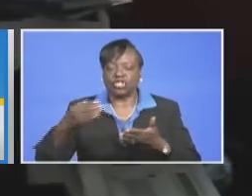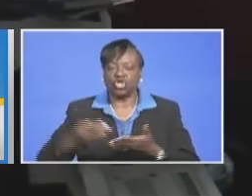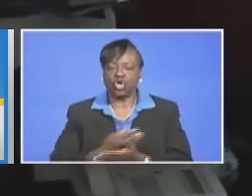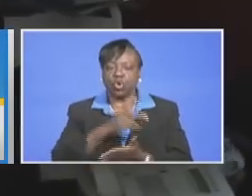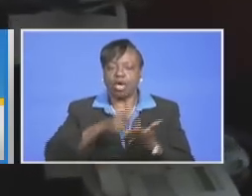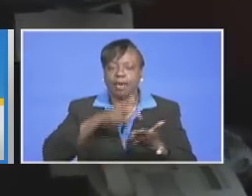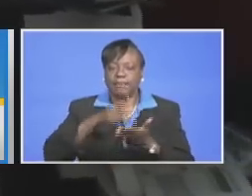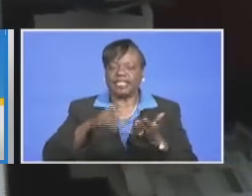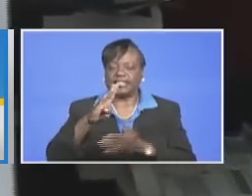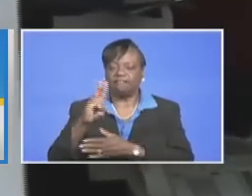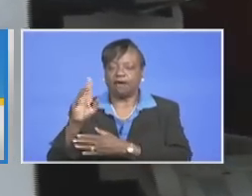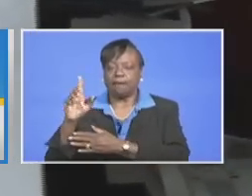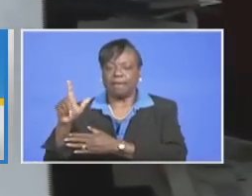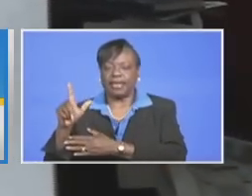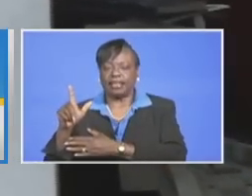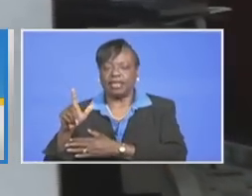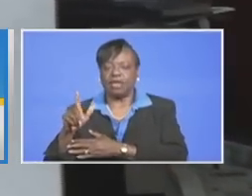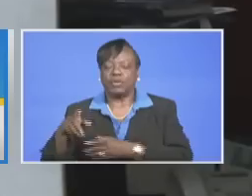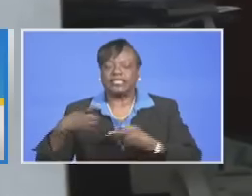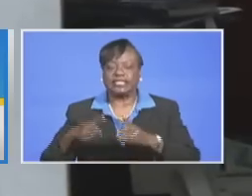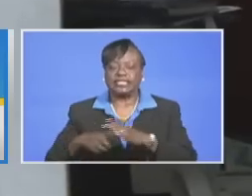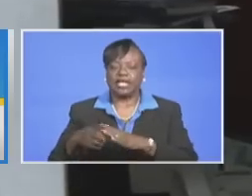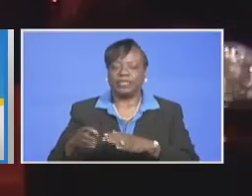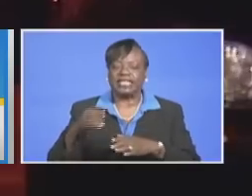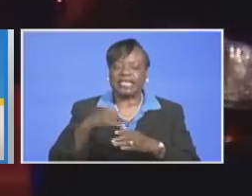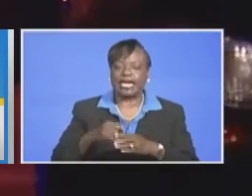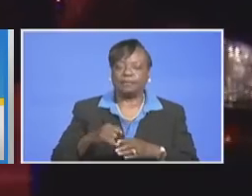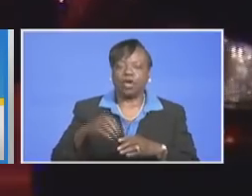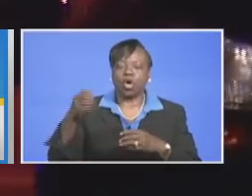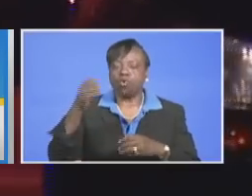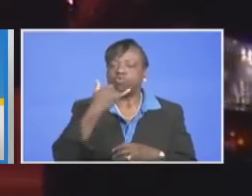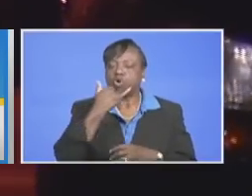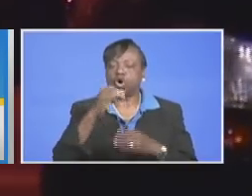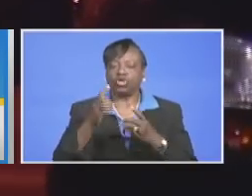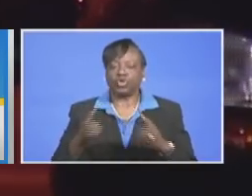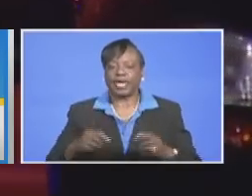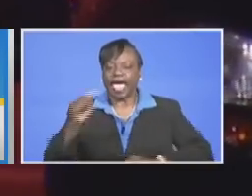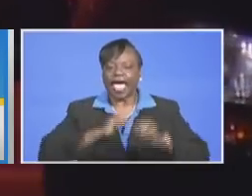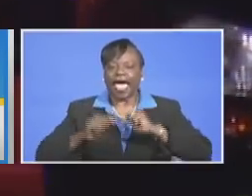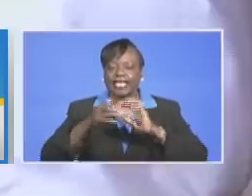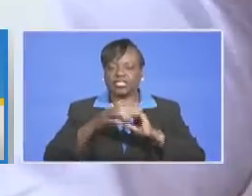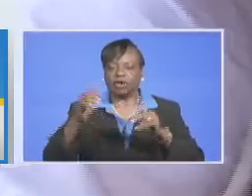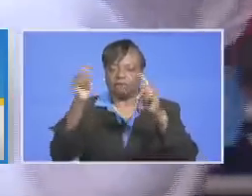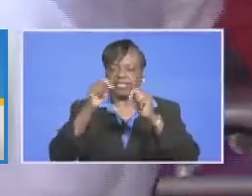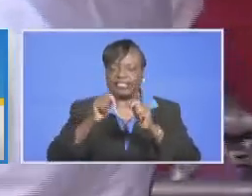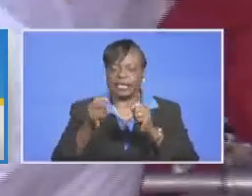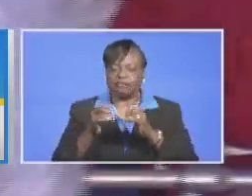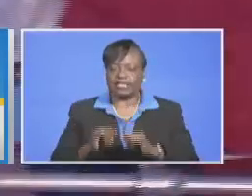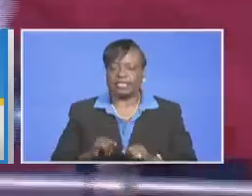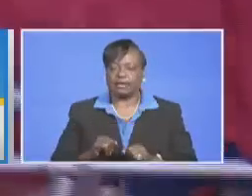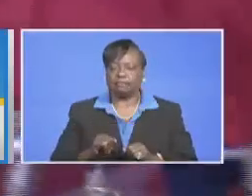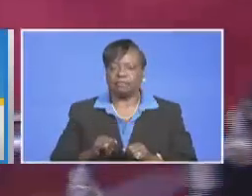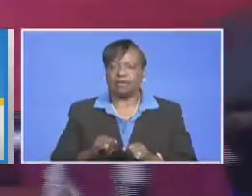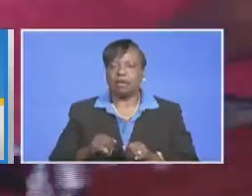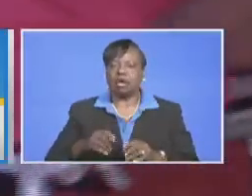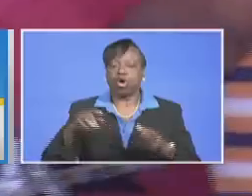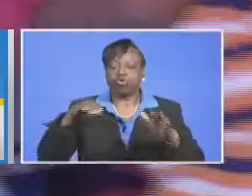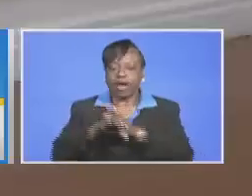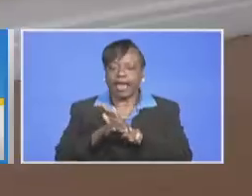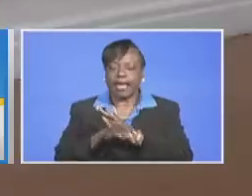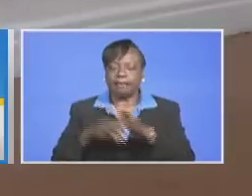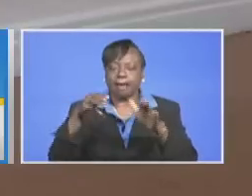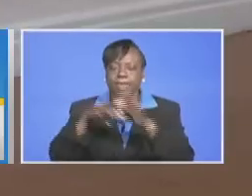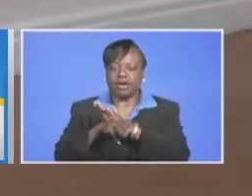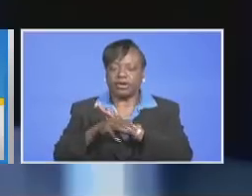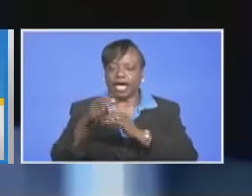bill will deal with indictable offences which could range from acts of terrorism, proceeds of crime, murder, and also